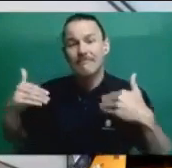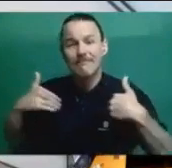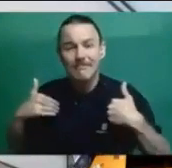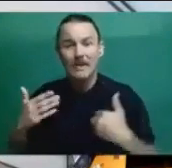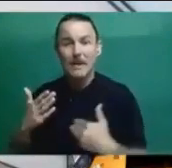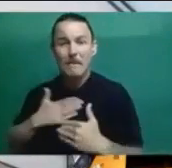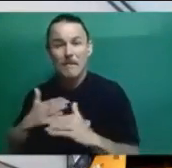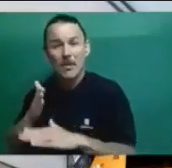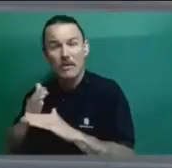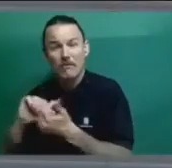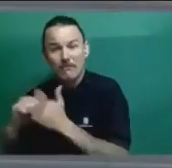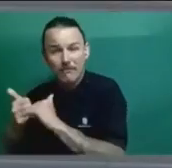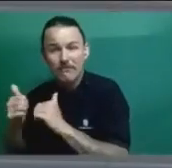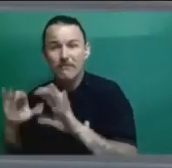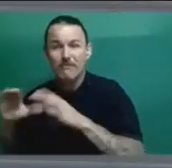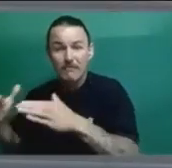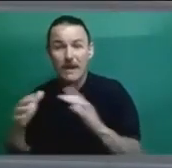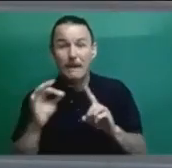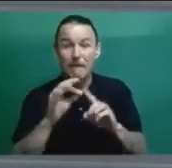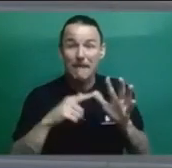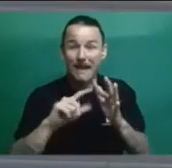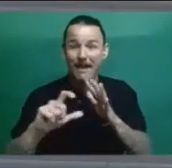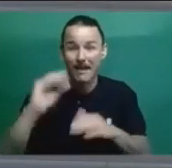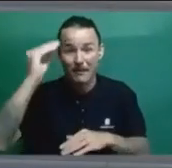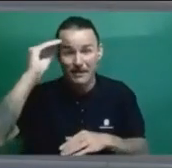too. I thank the Premier for your answer.